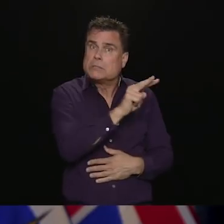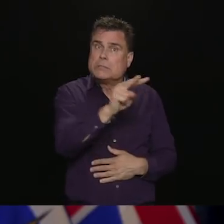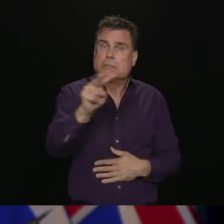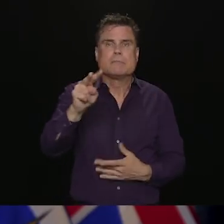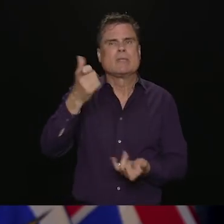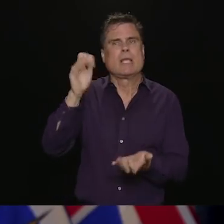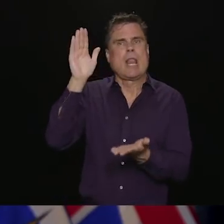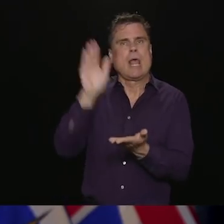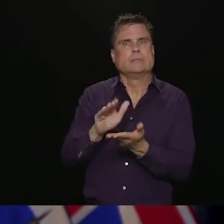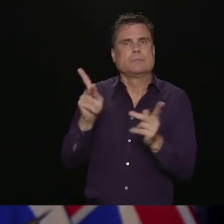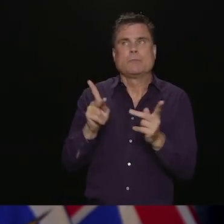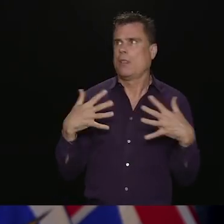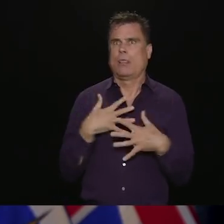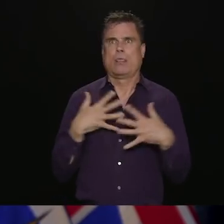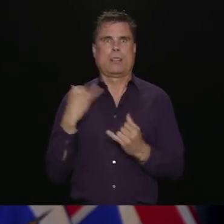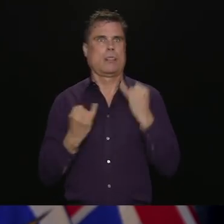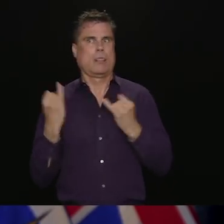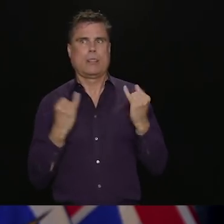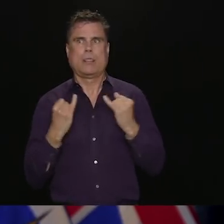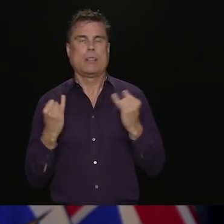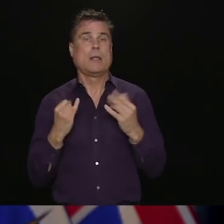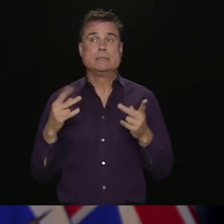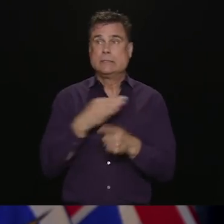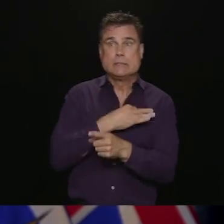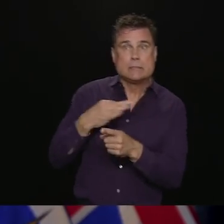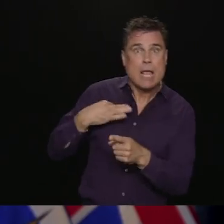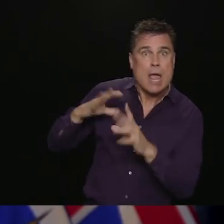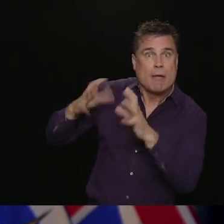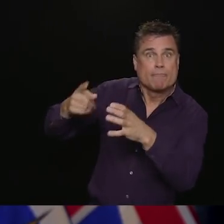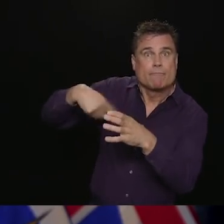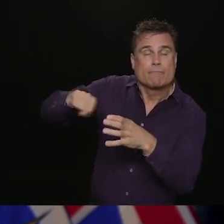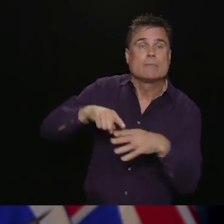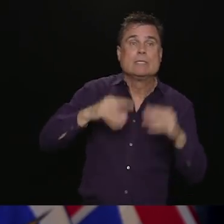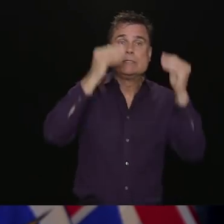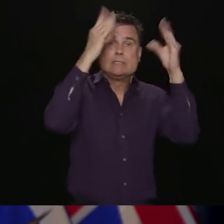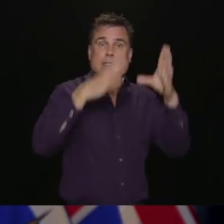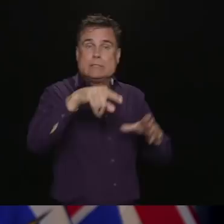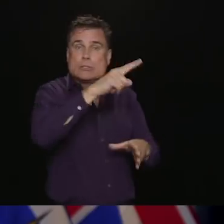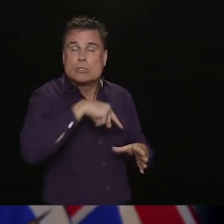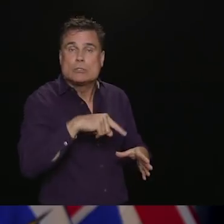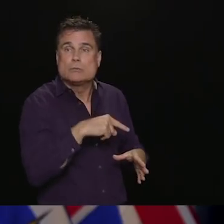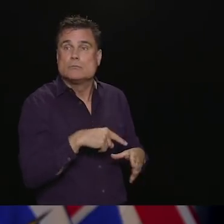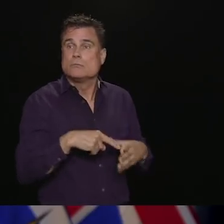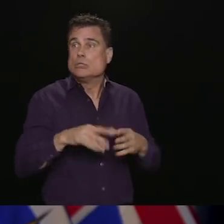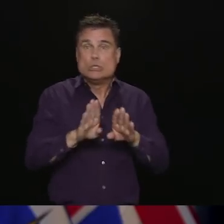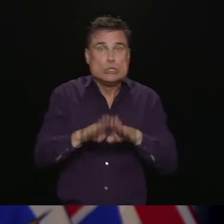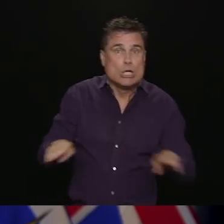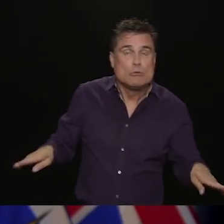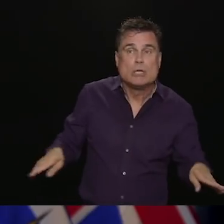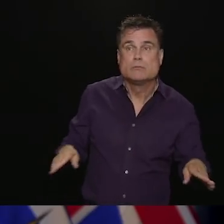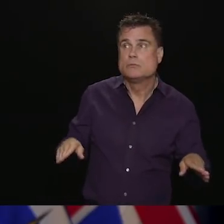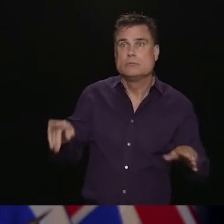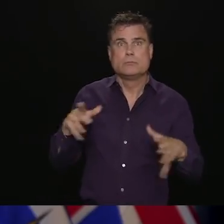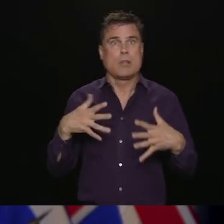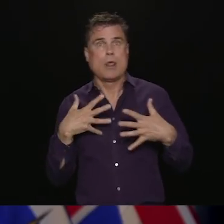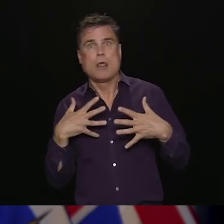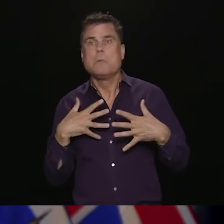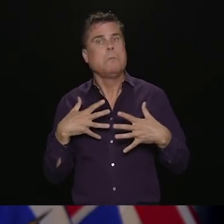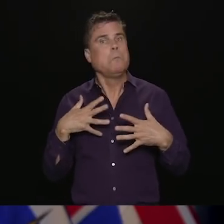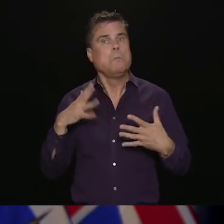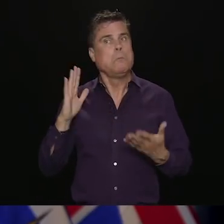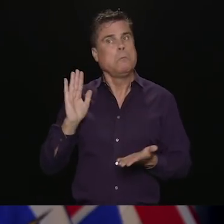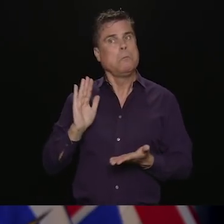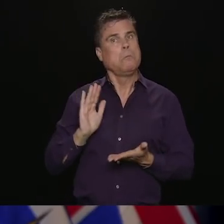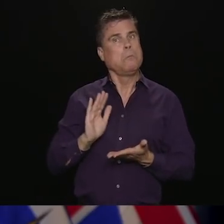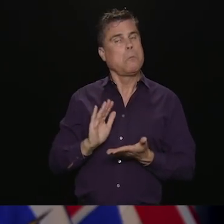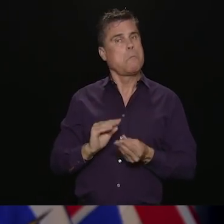children, that a school environment can be safe. And we have had no cases associated with schools yet in the province. It